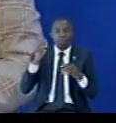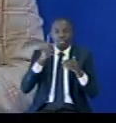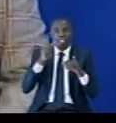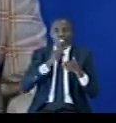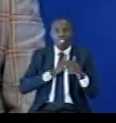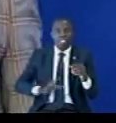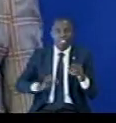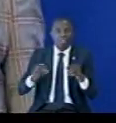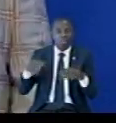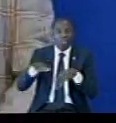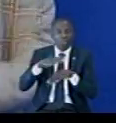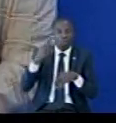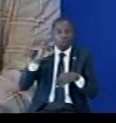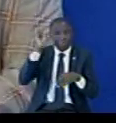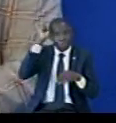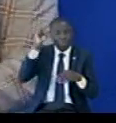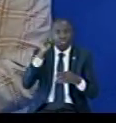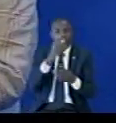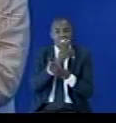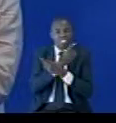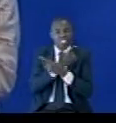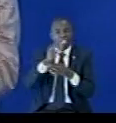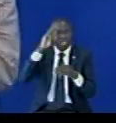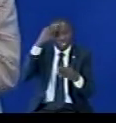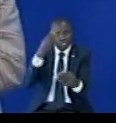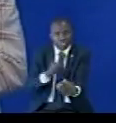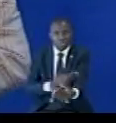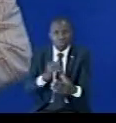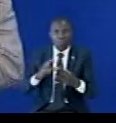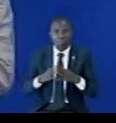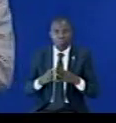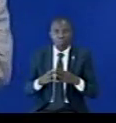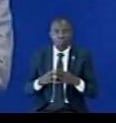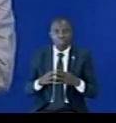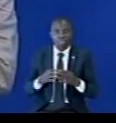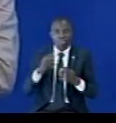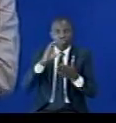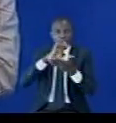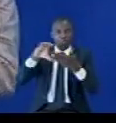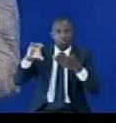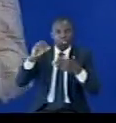into the kingdom of his dear son. Look at verse 14 there.